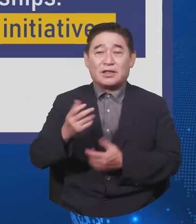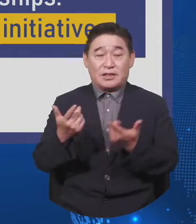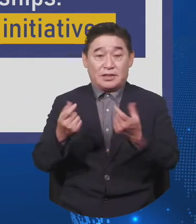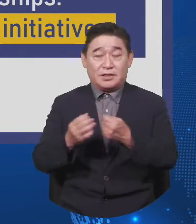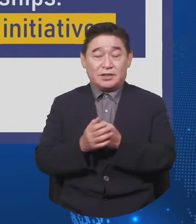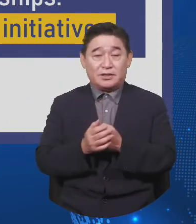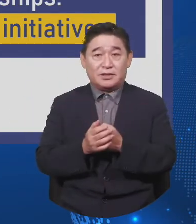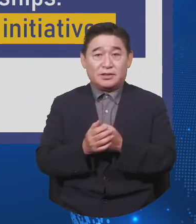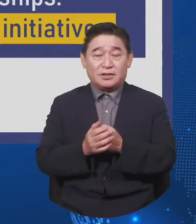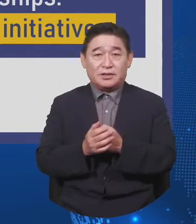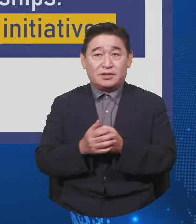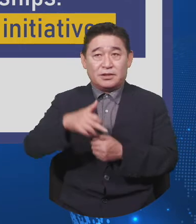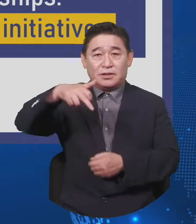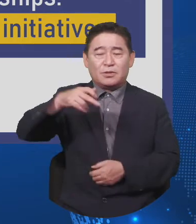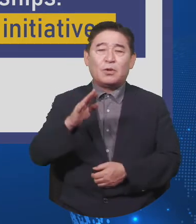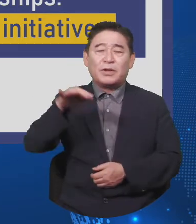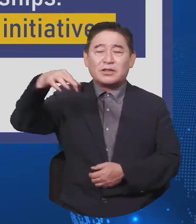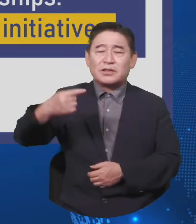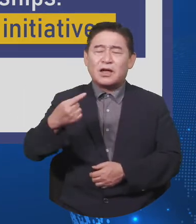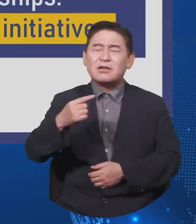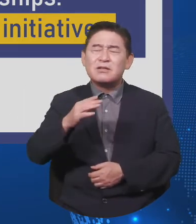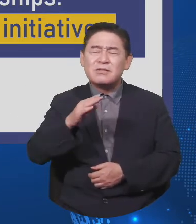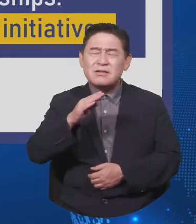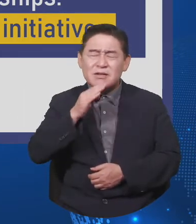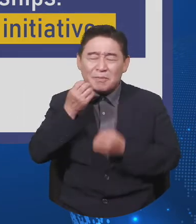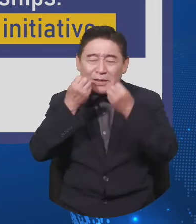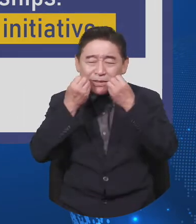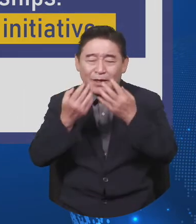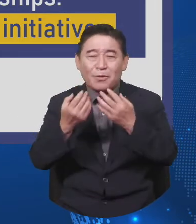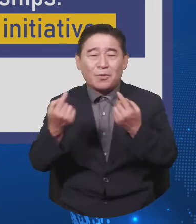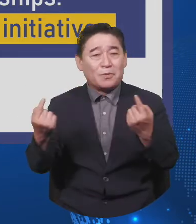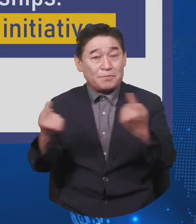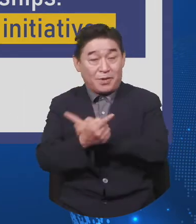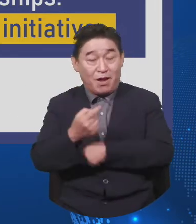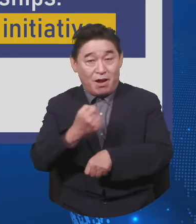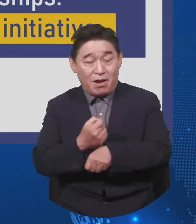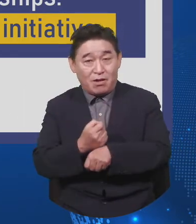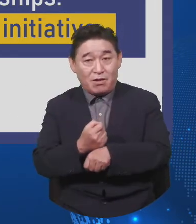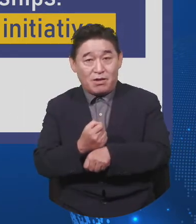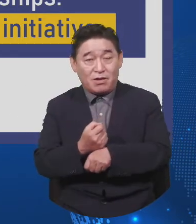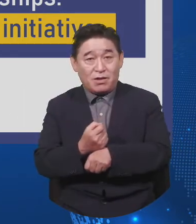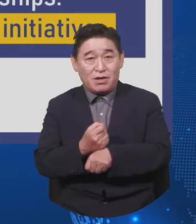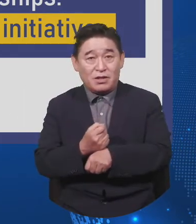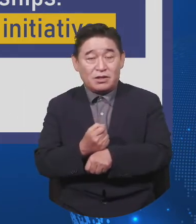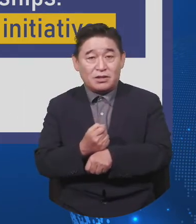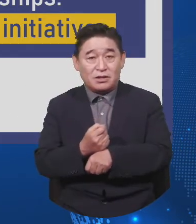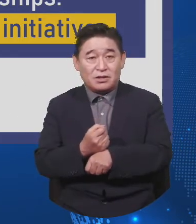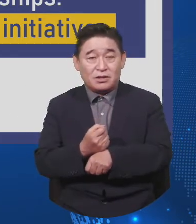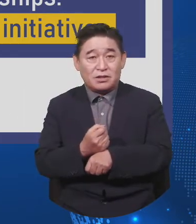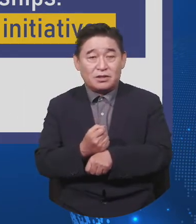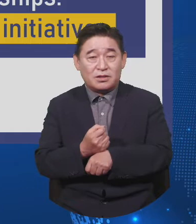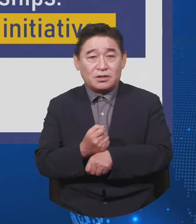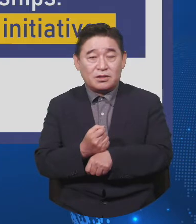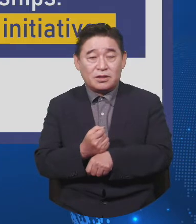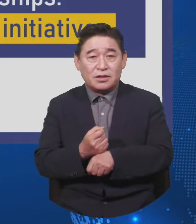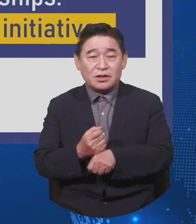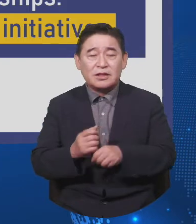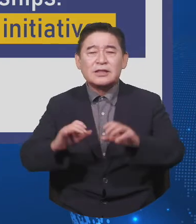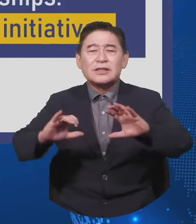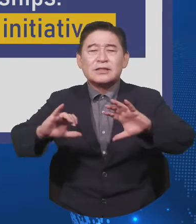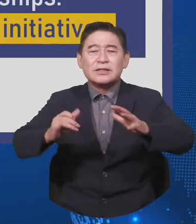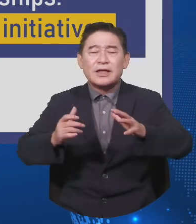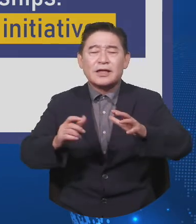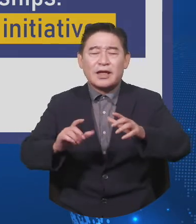of innovative multi-stakeholder partnership, the Kovacs Initiative. It was